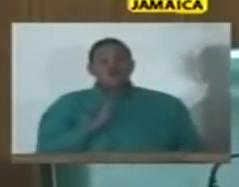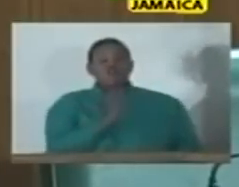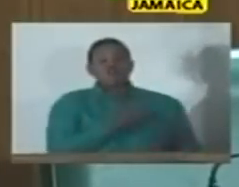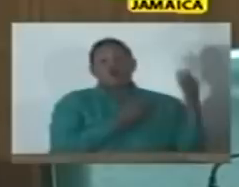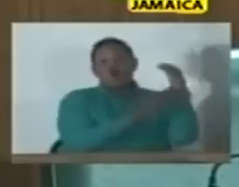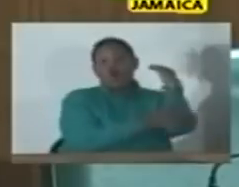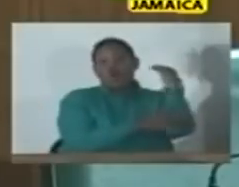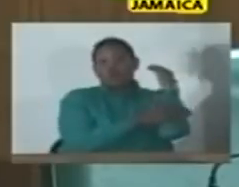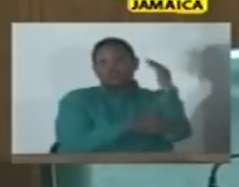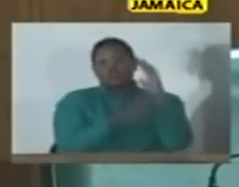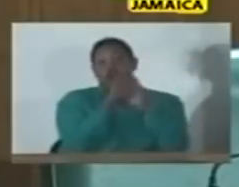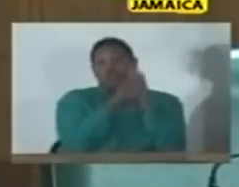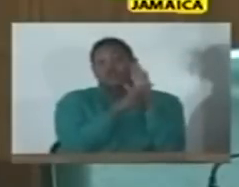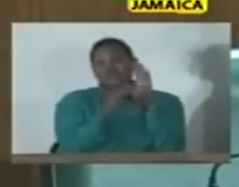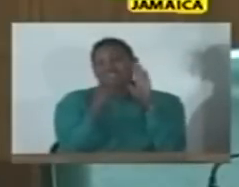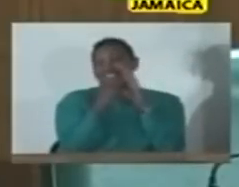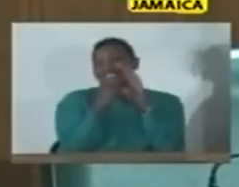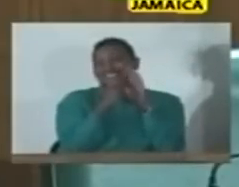country